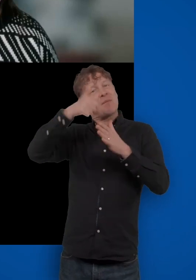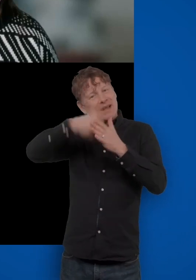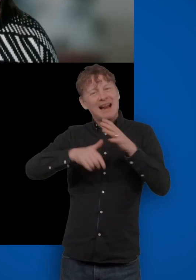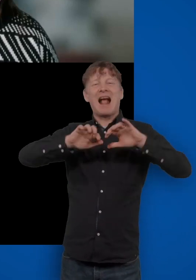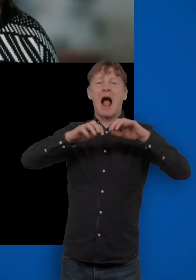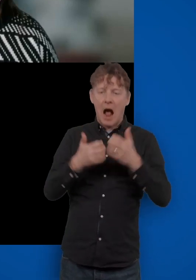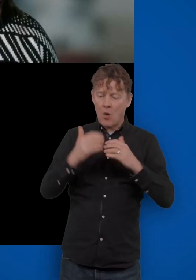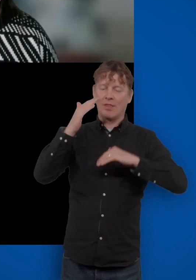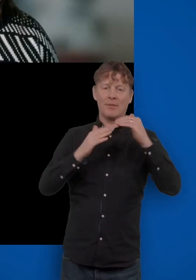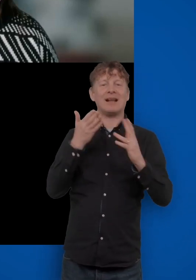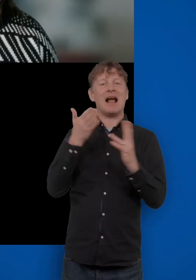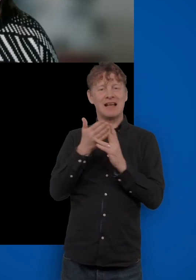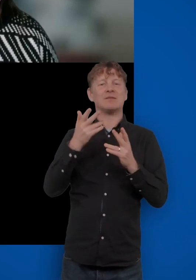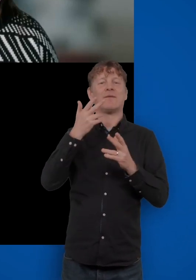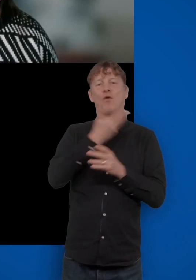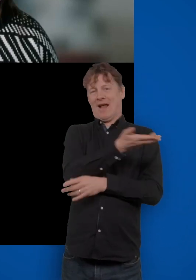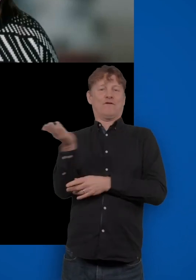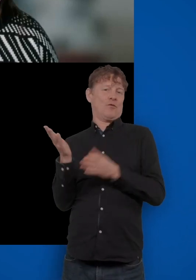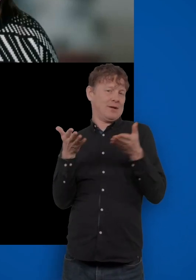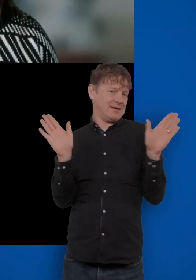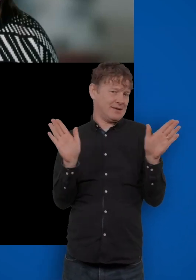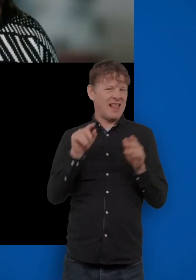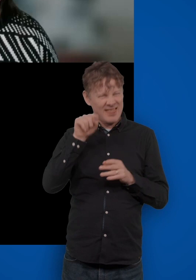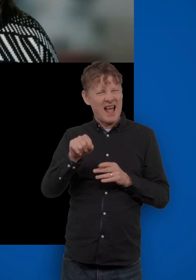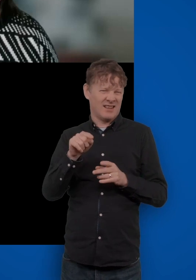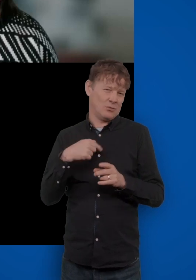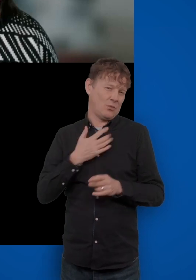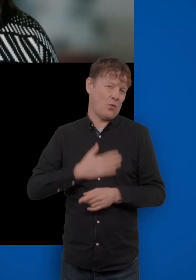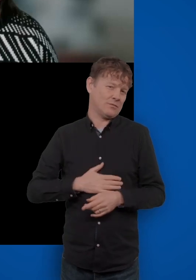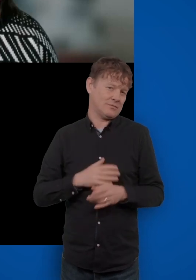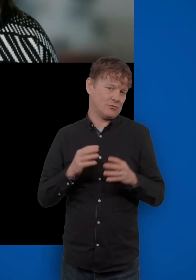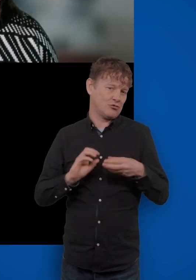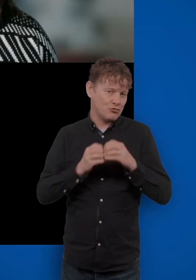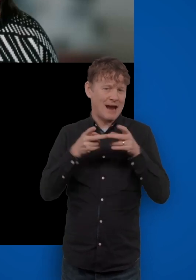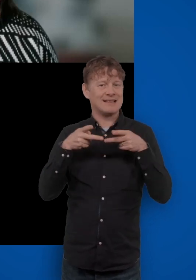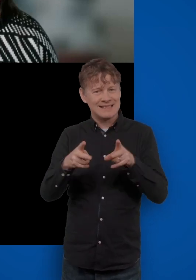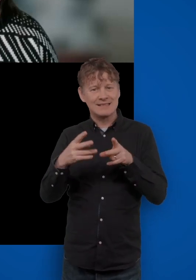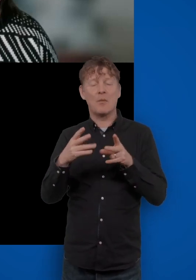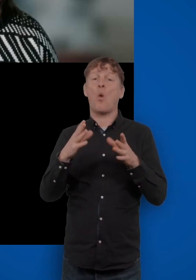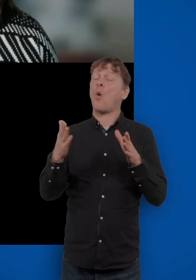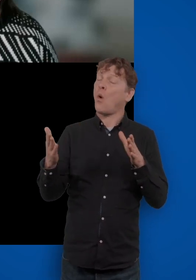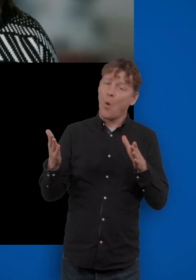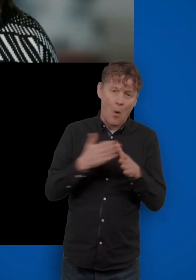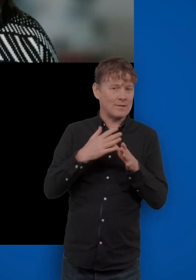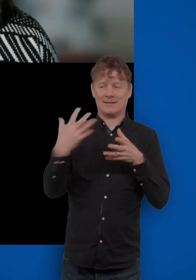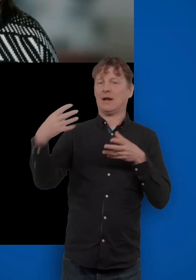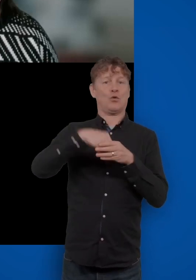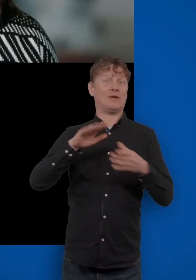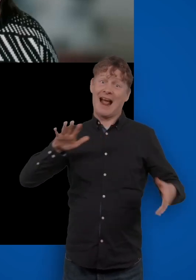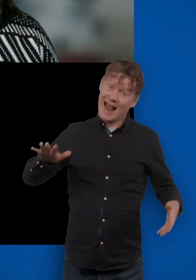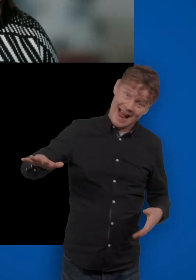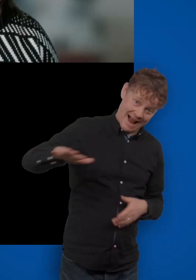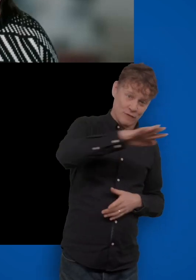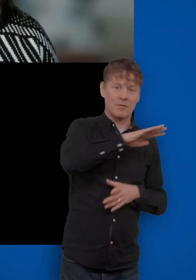can everybody access this building? And that's eventually what we want to try and do, is create systems that include everybody so that everybody